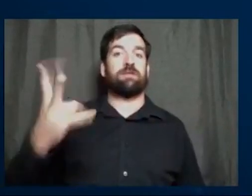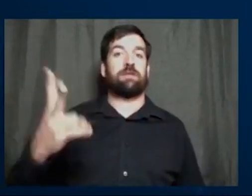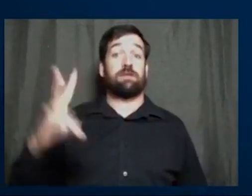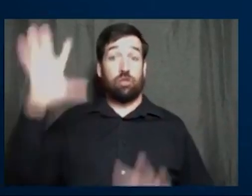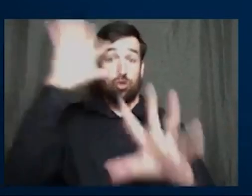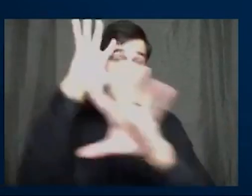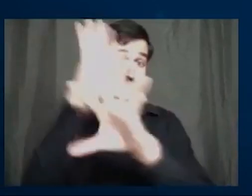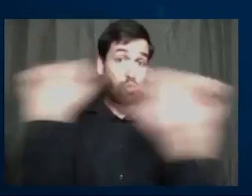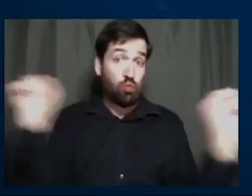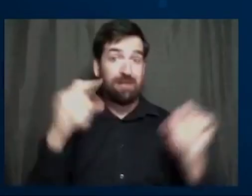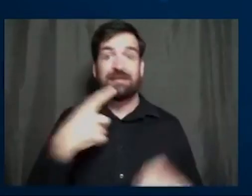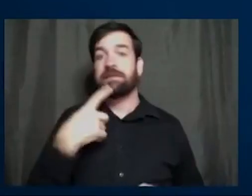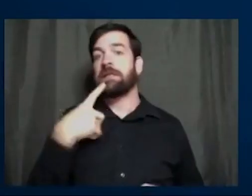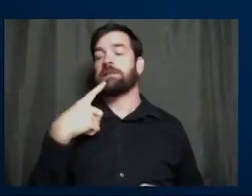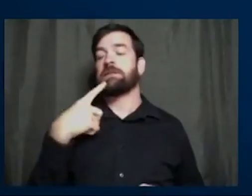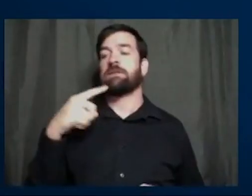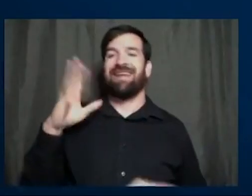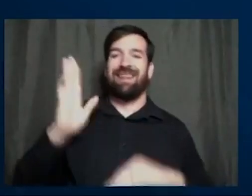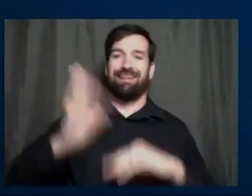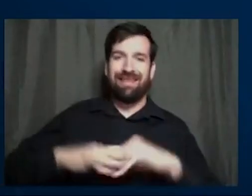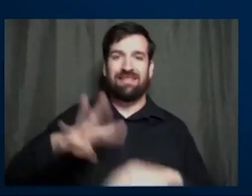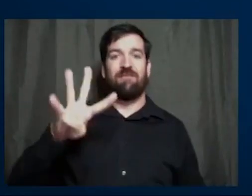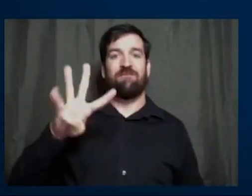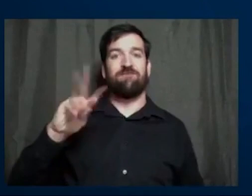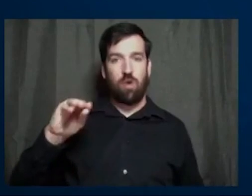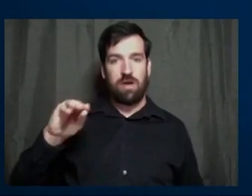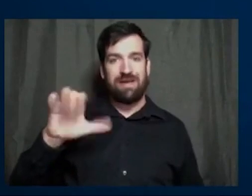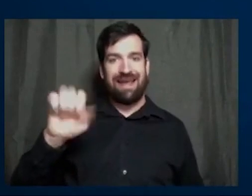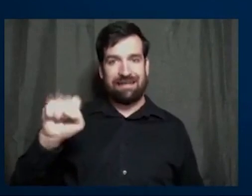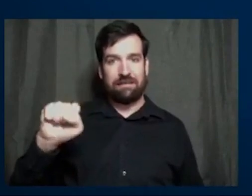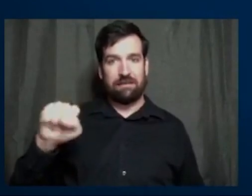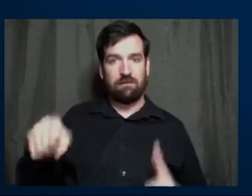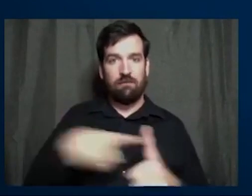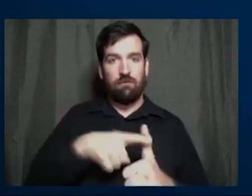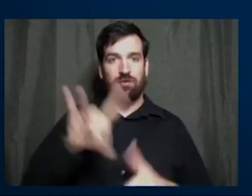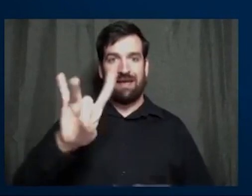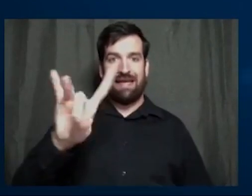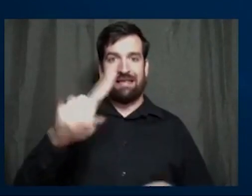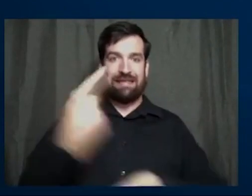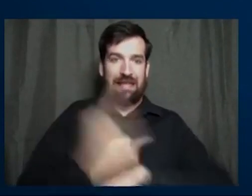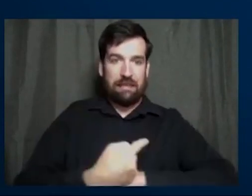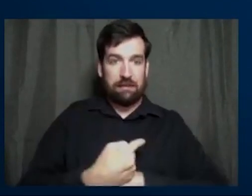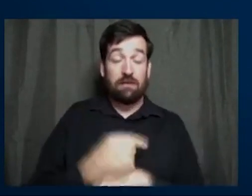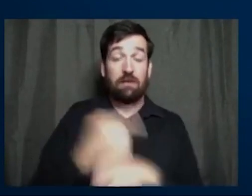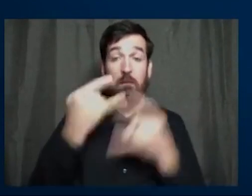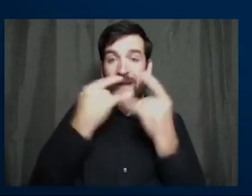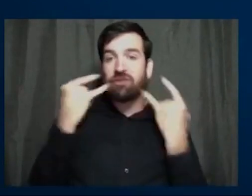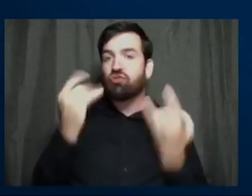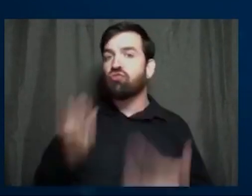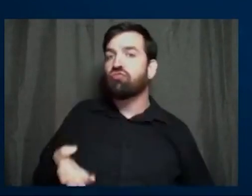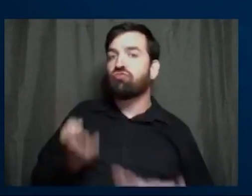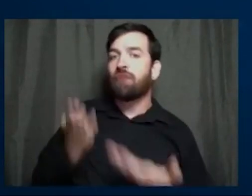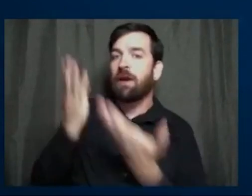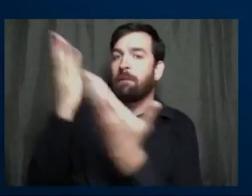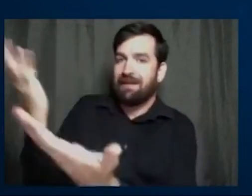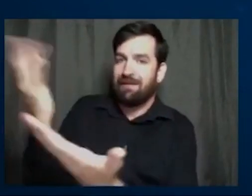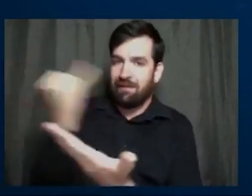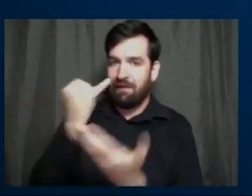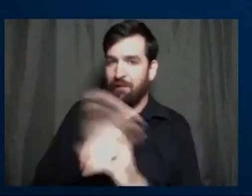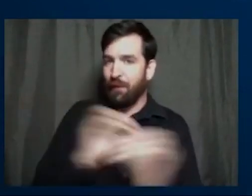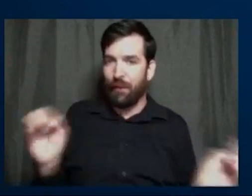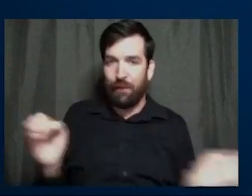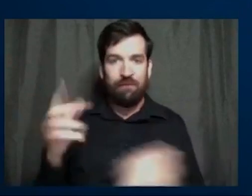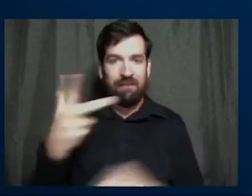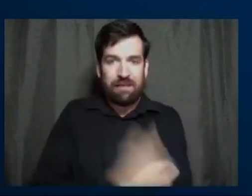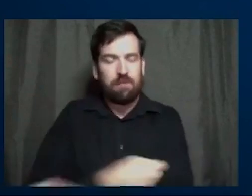40 COVID cases in the first 8 days of school. Masks were recommended if unvaccinated, but not required. Is this